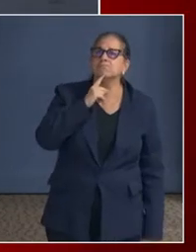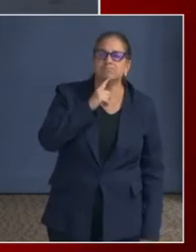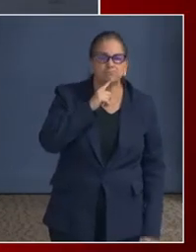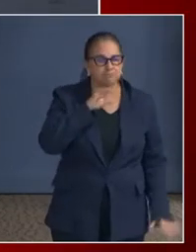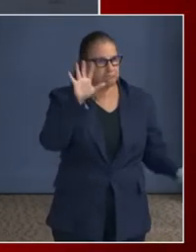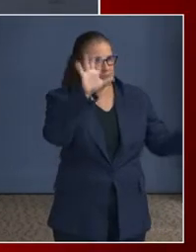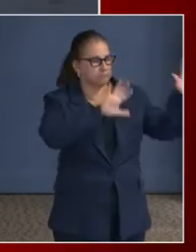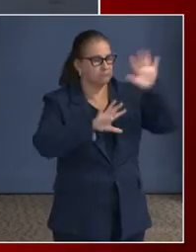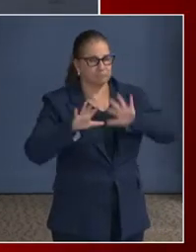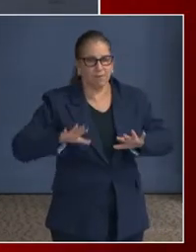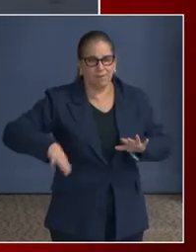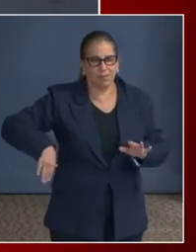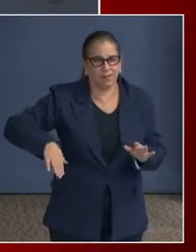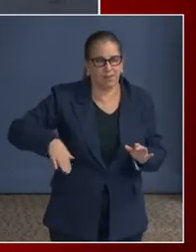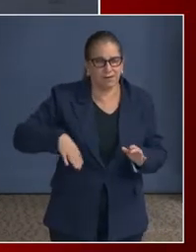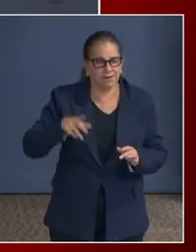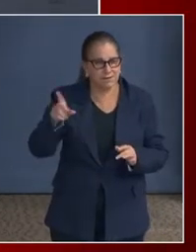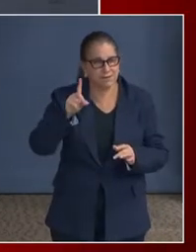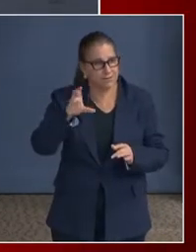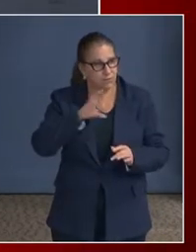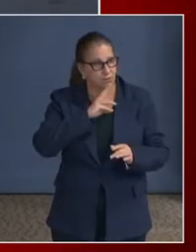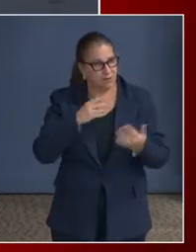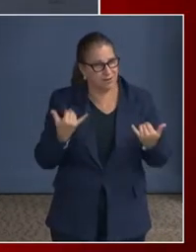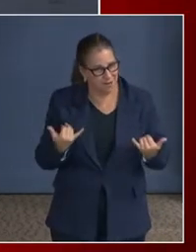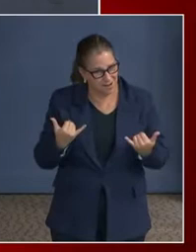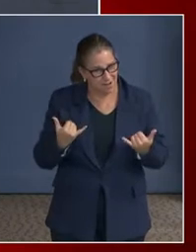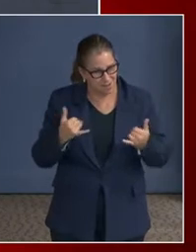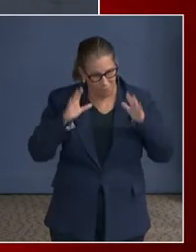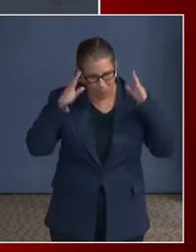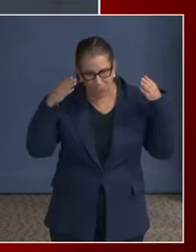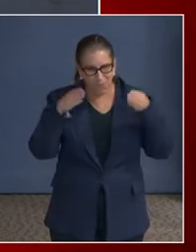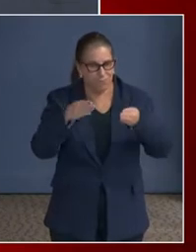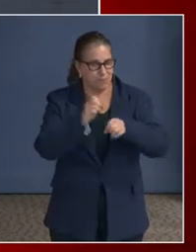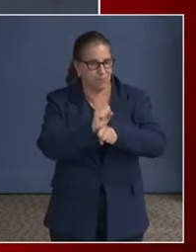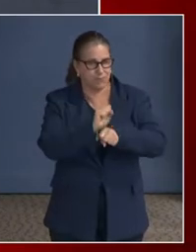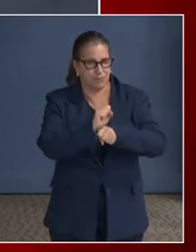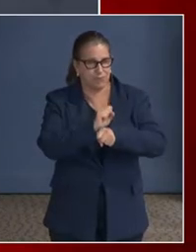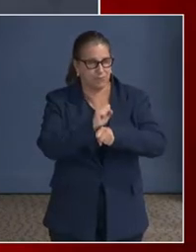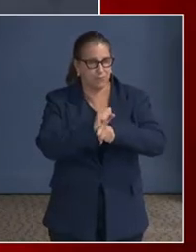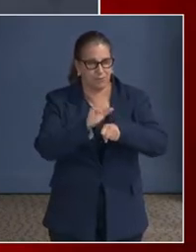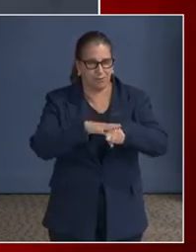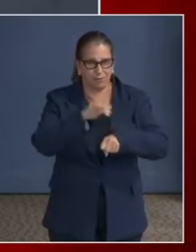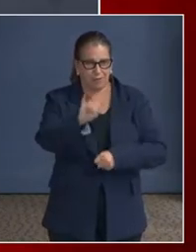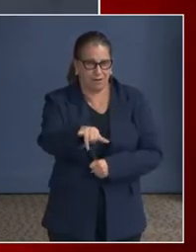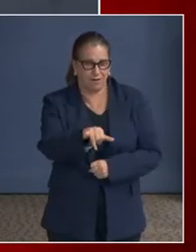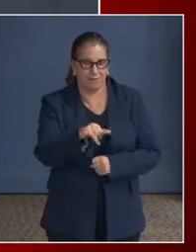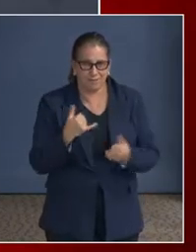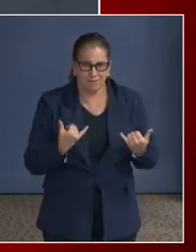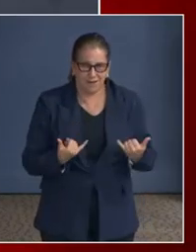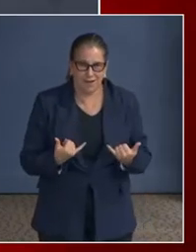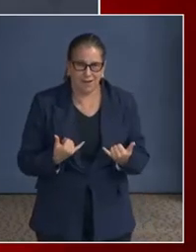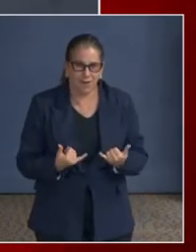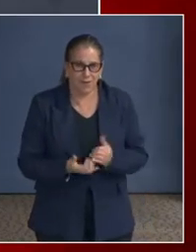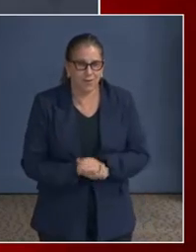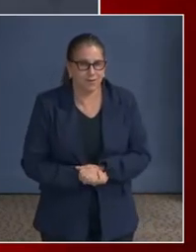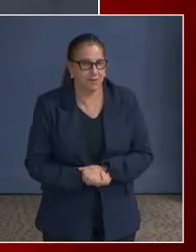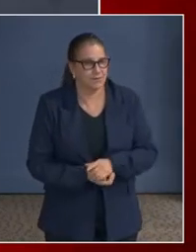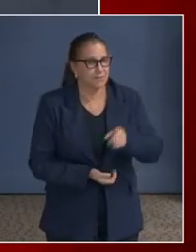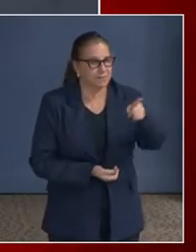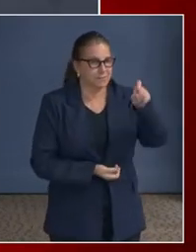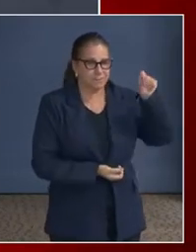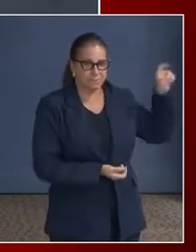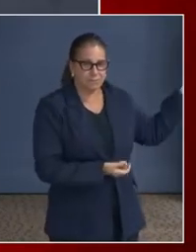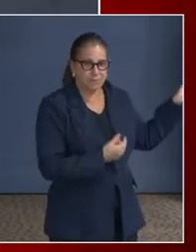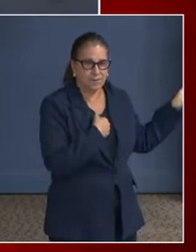and Dr. Nesbitt, is there a concern of COVID being transmitted from sewage that is backing up into people's